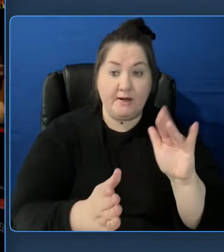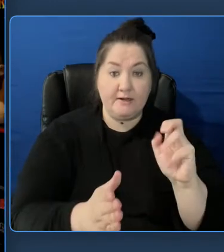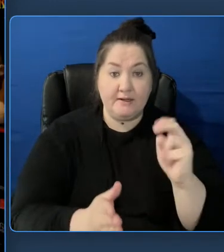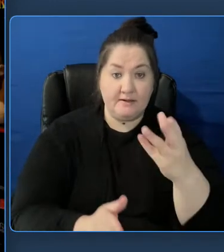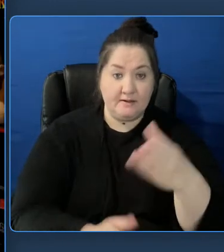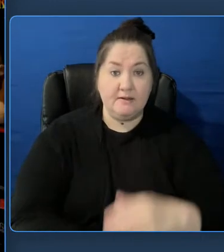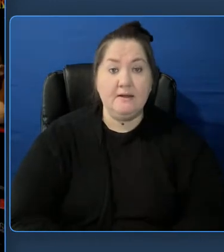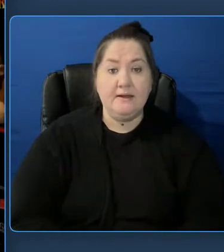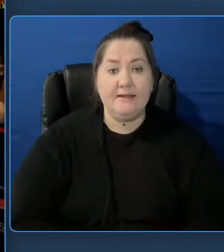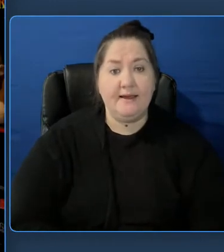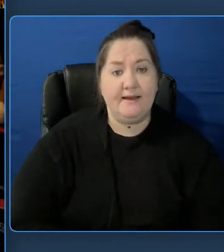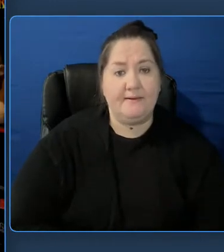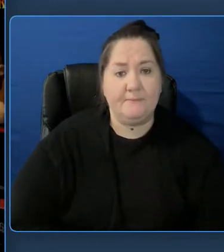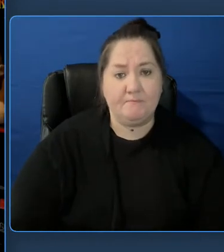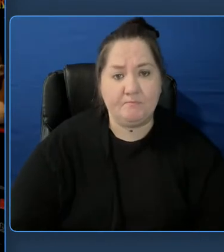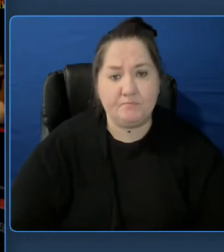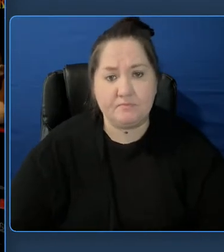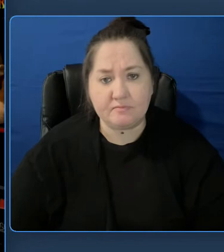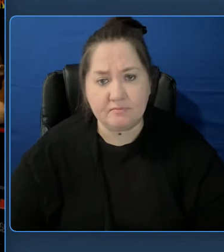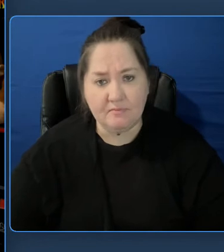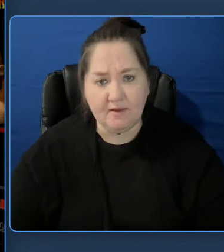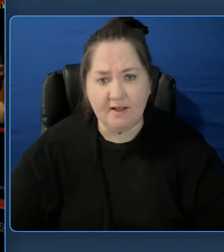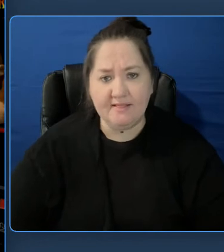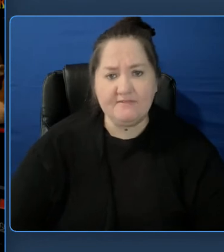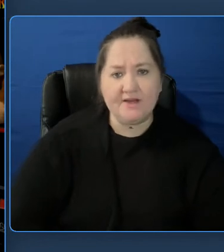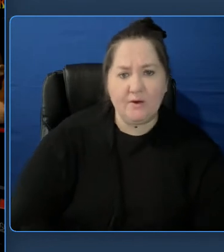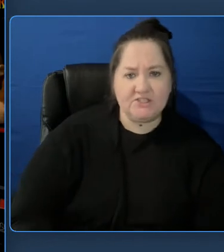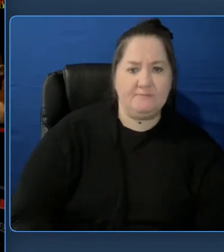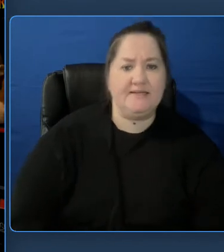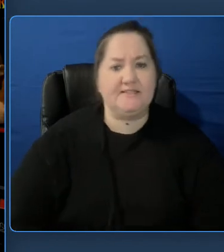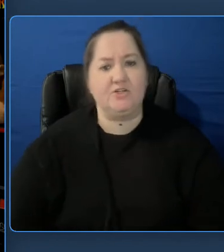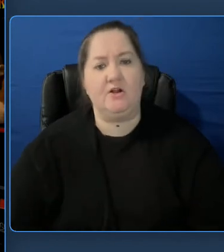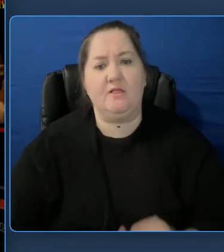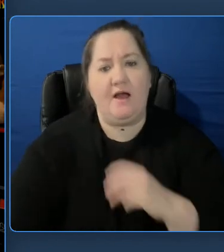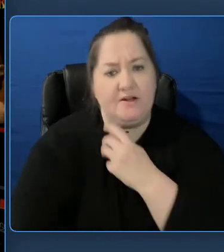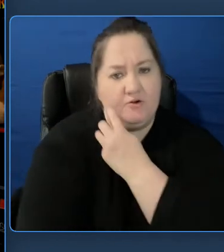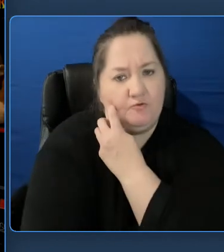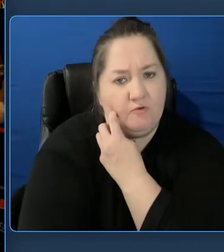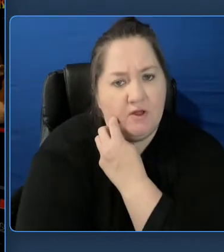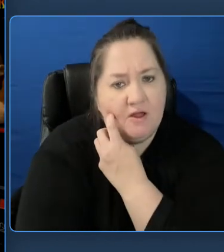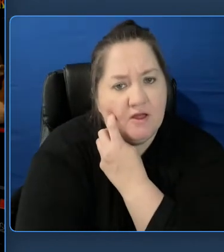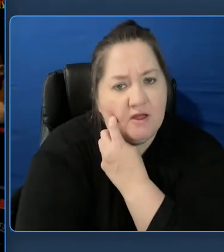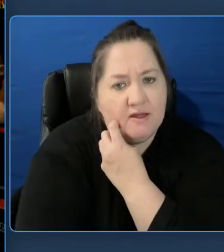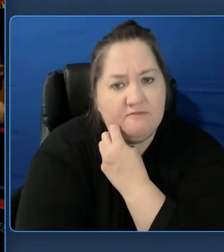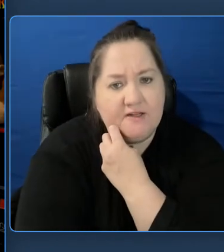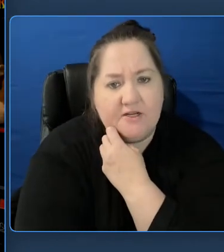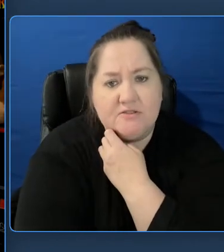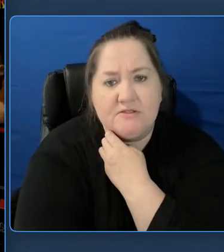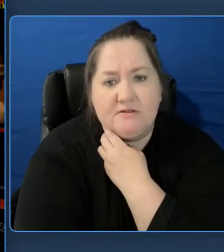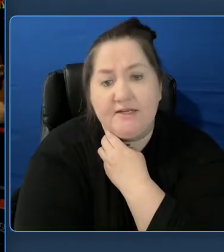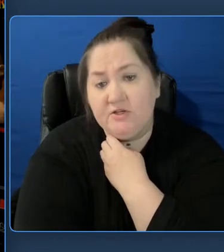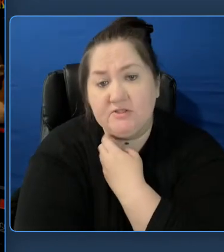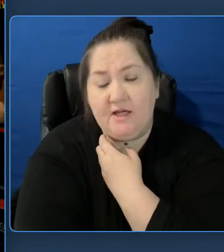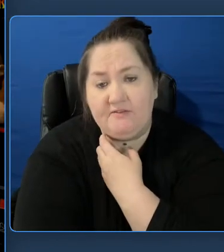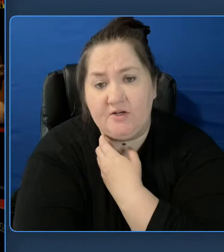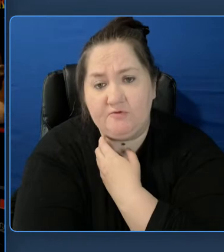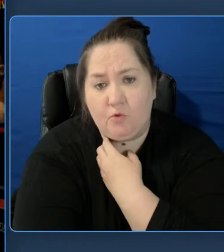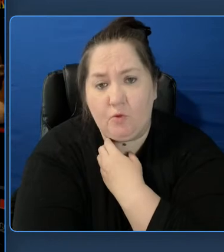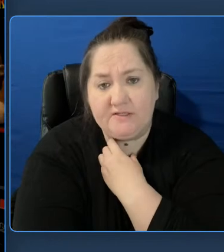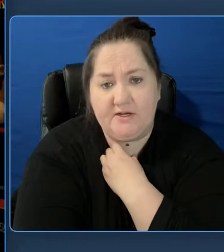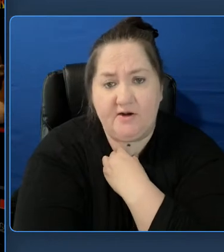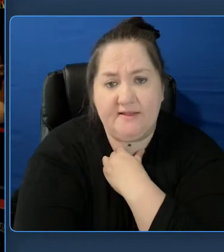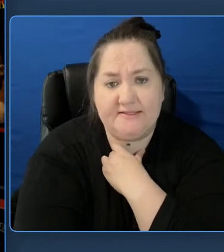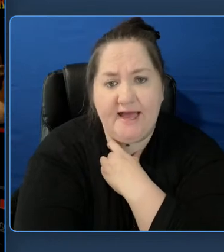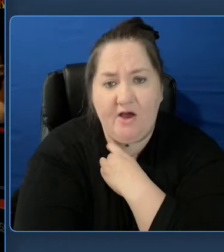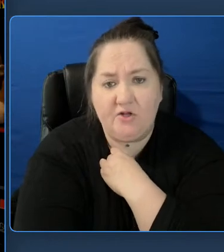Brendan? Yeah. I love that question because there are a lot of videos that use a lot of videos